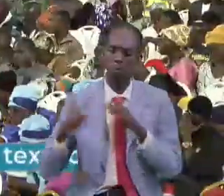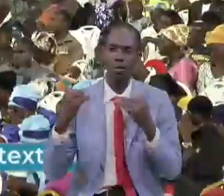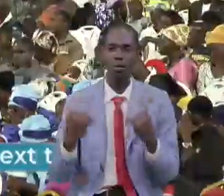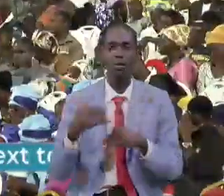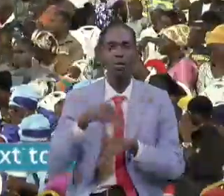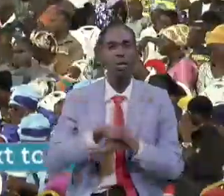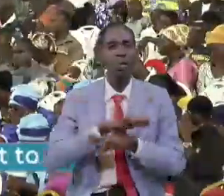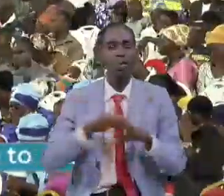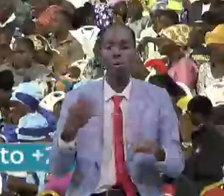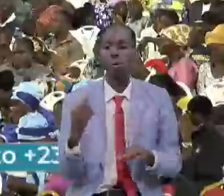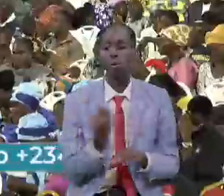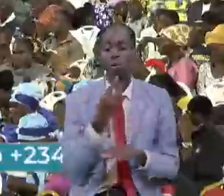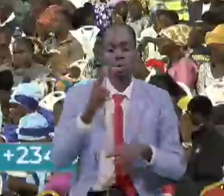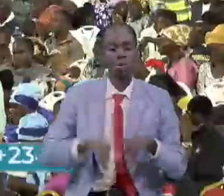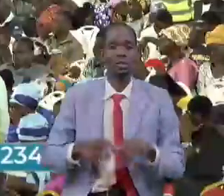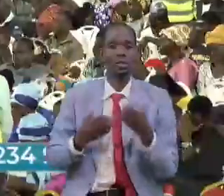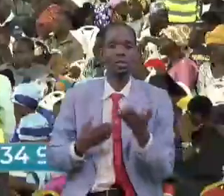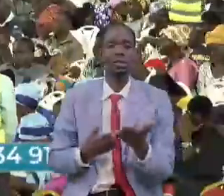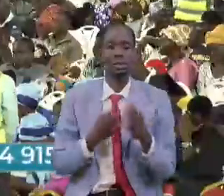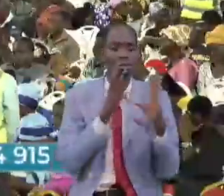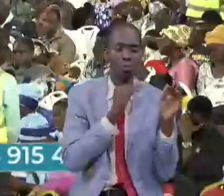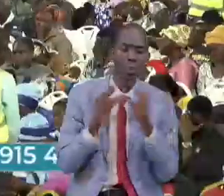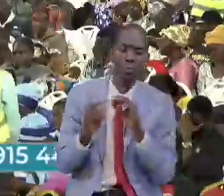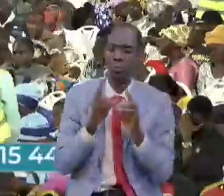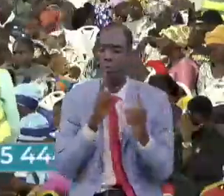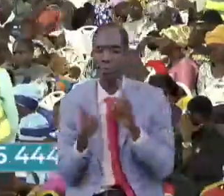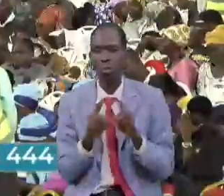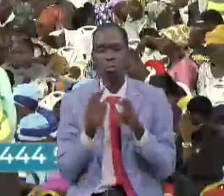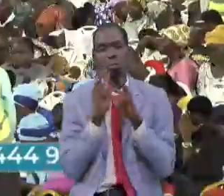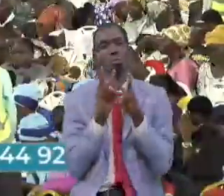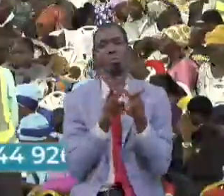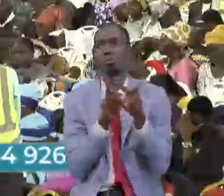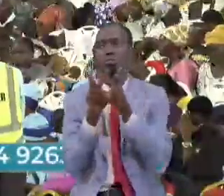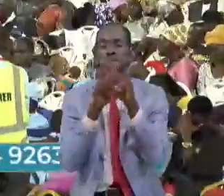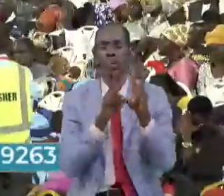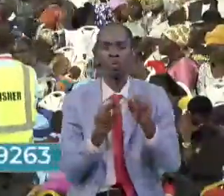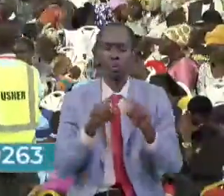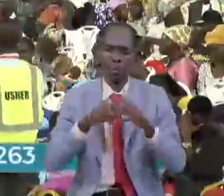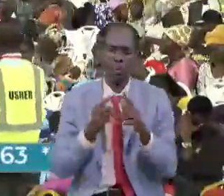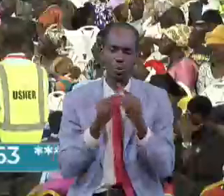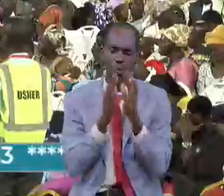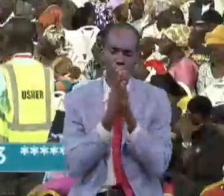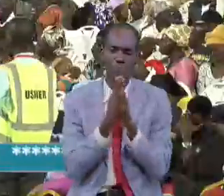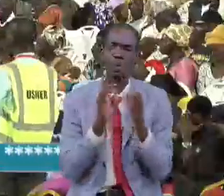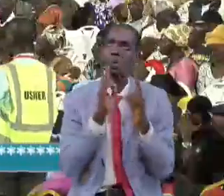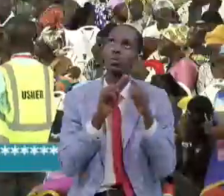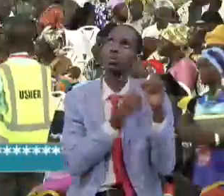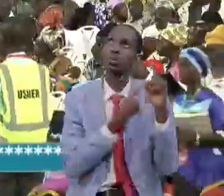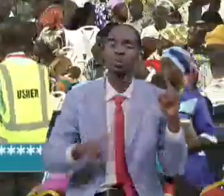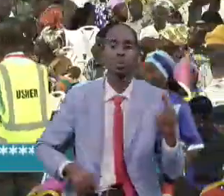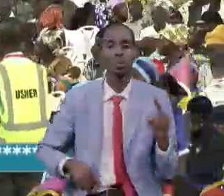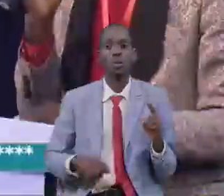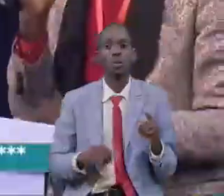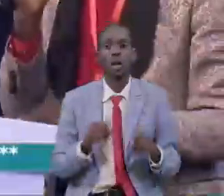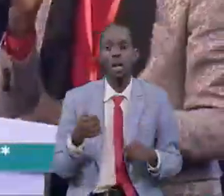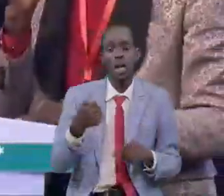Be praying. Be talking to the Lord. Wherever you are hearing,